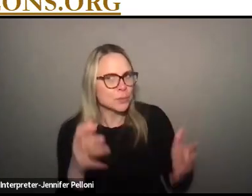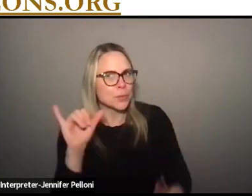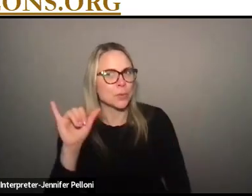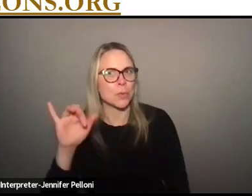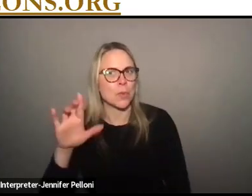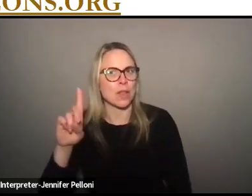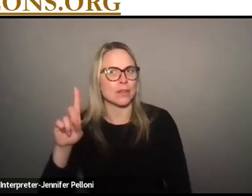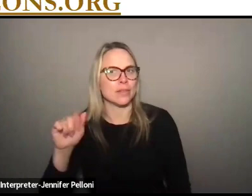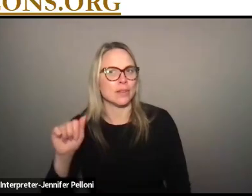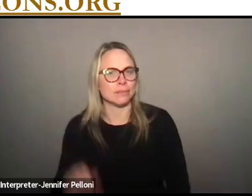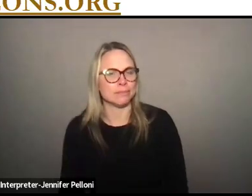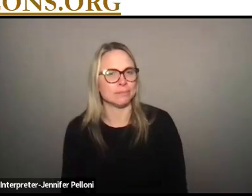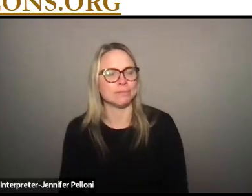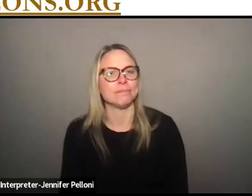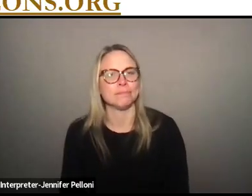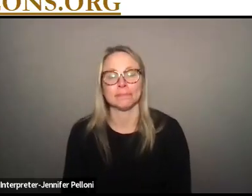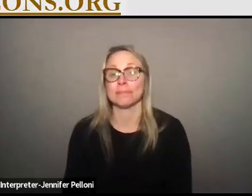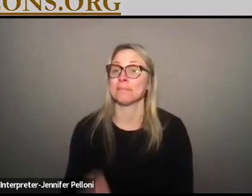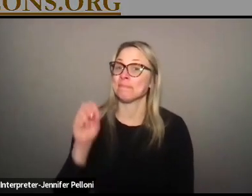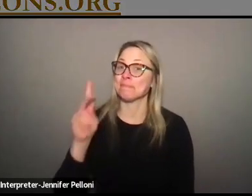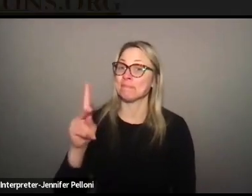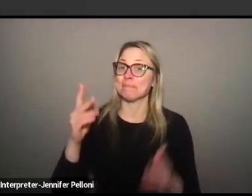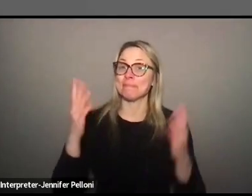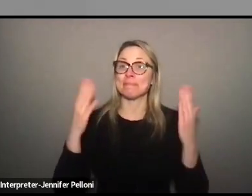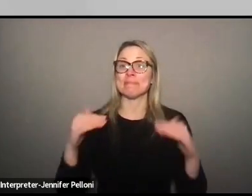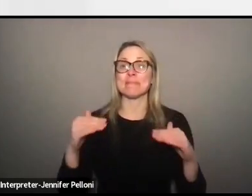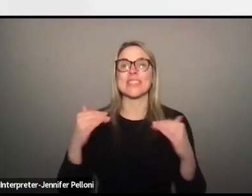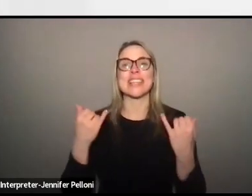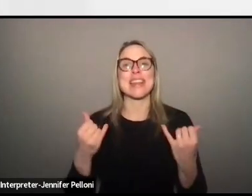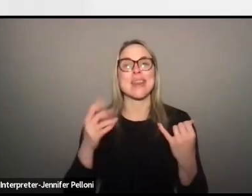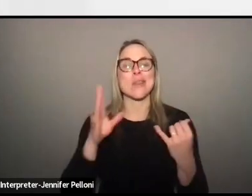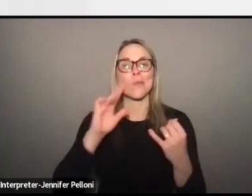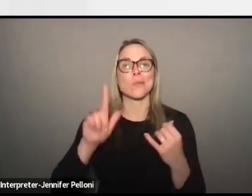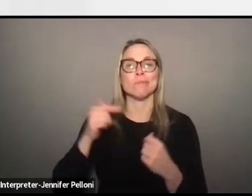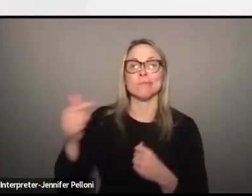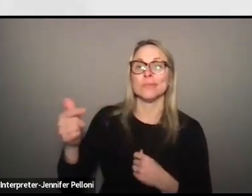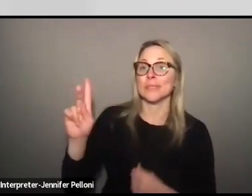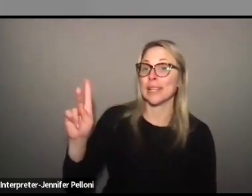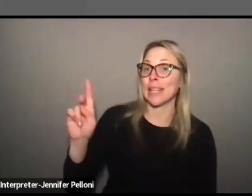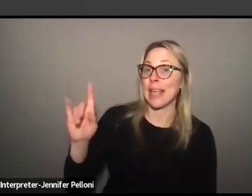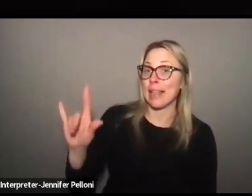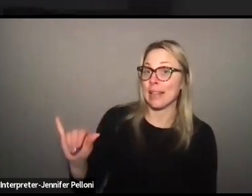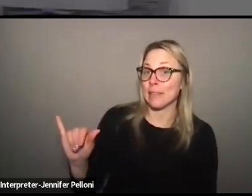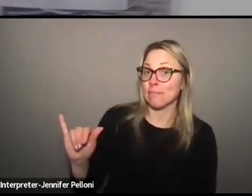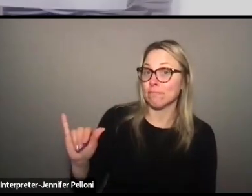Yolanda. All right, and now we can get started with Kelly.